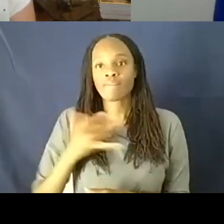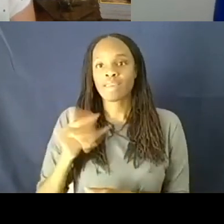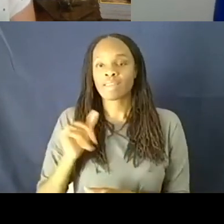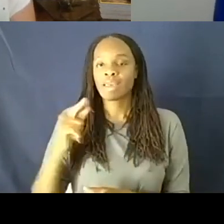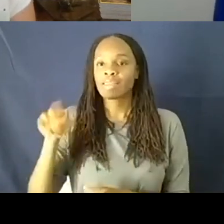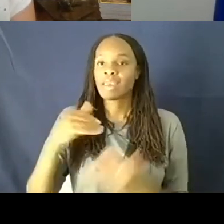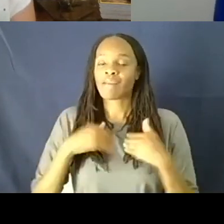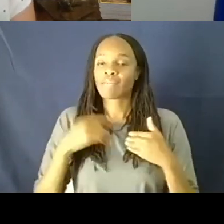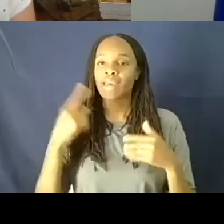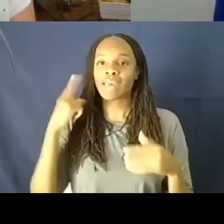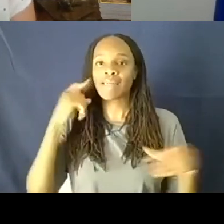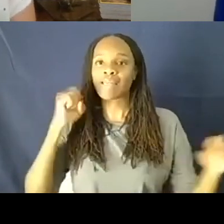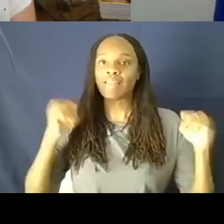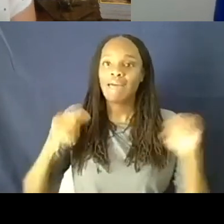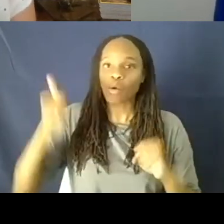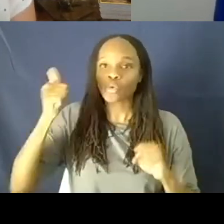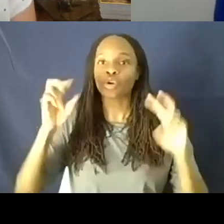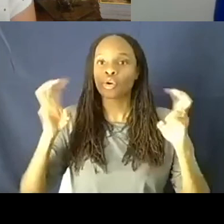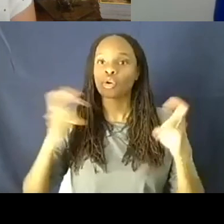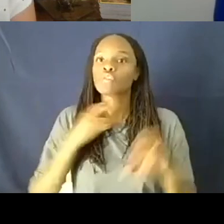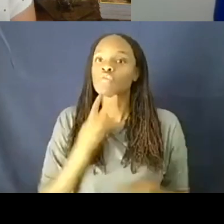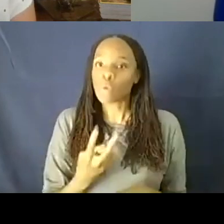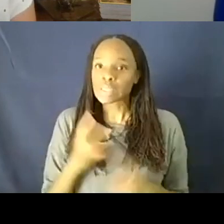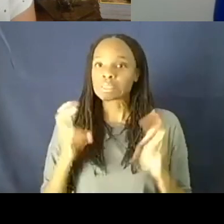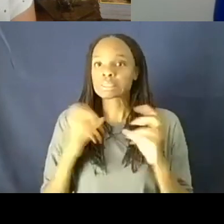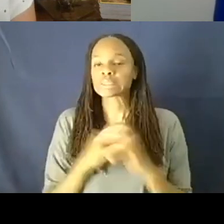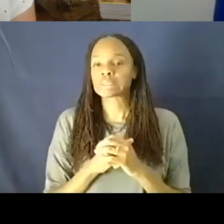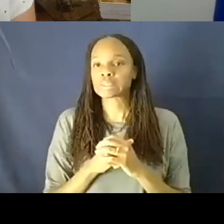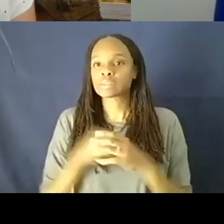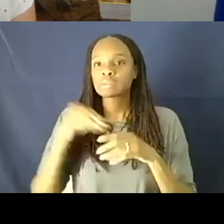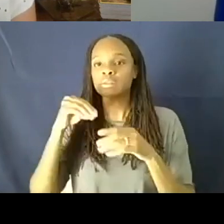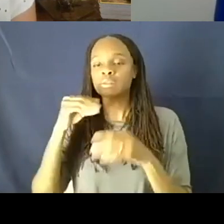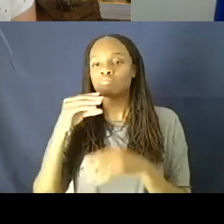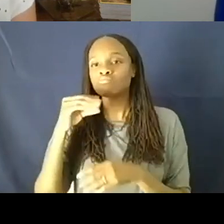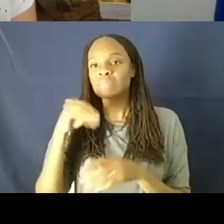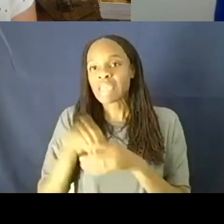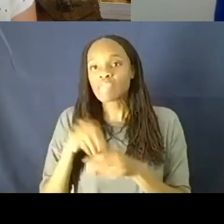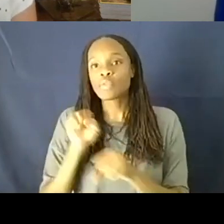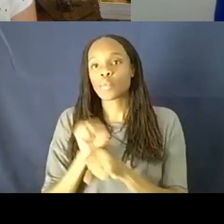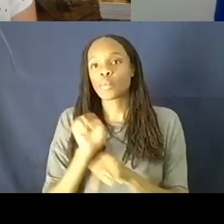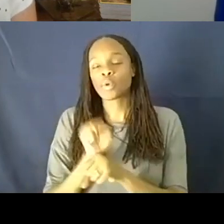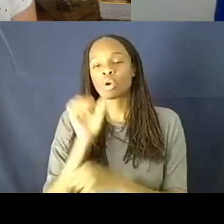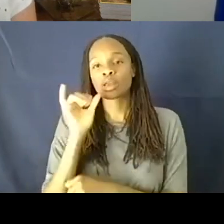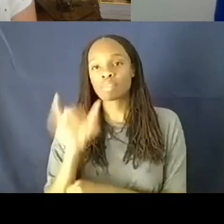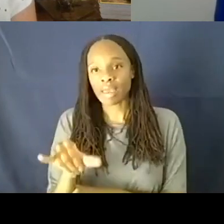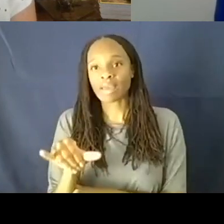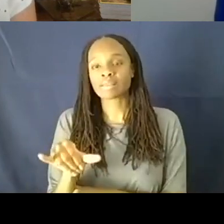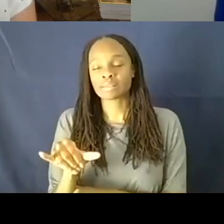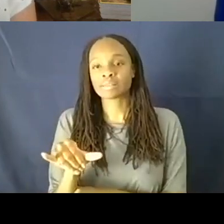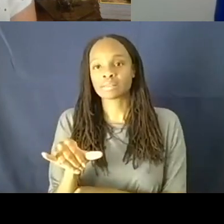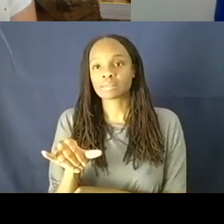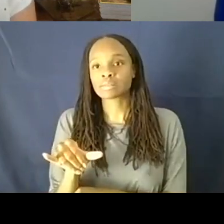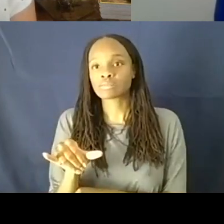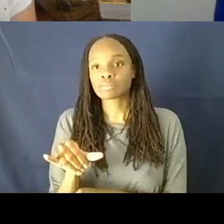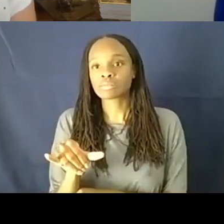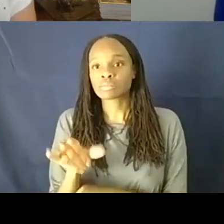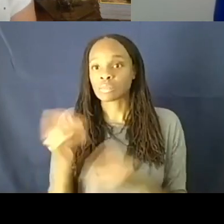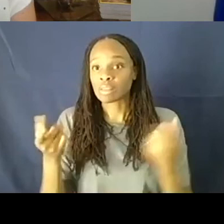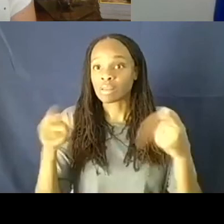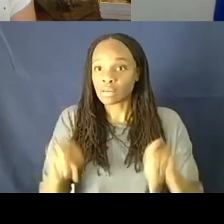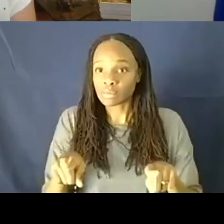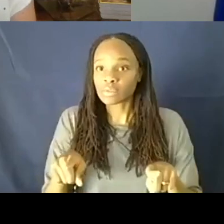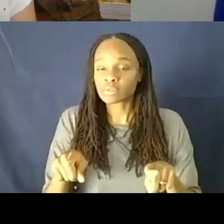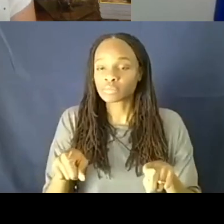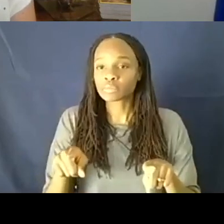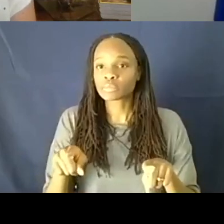louder voice in the work that is being done on